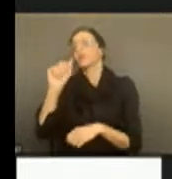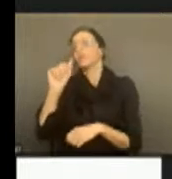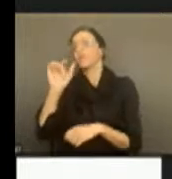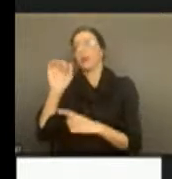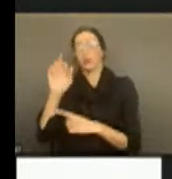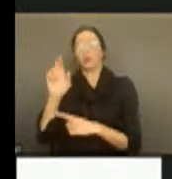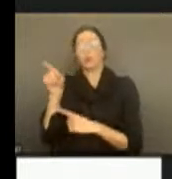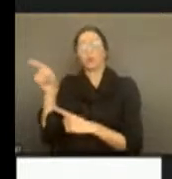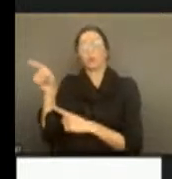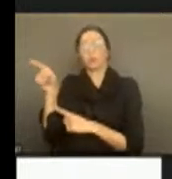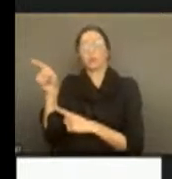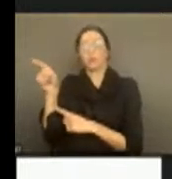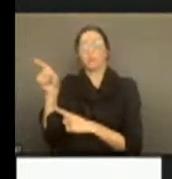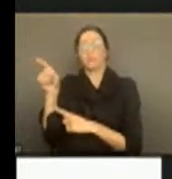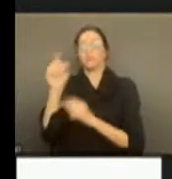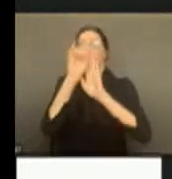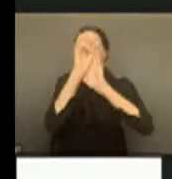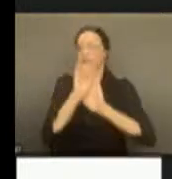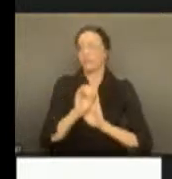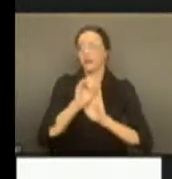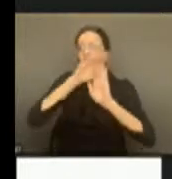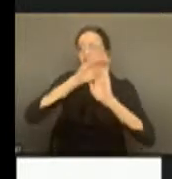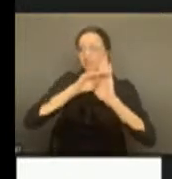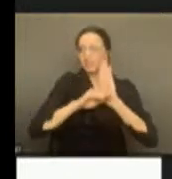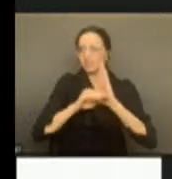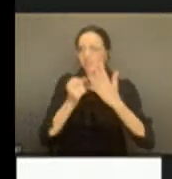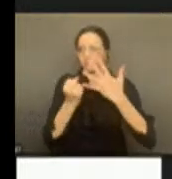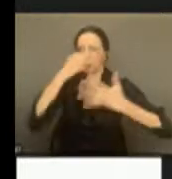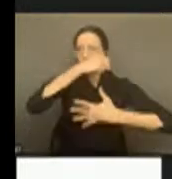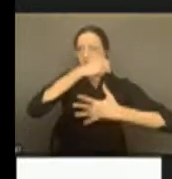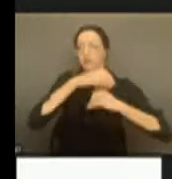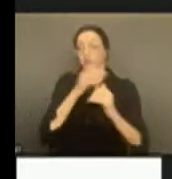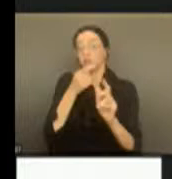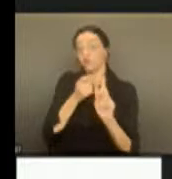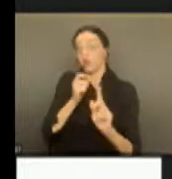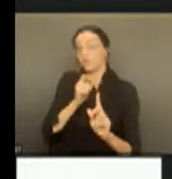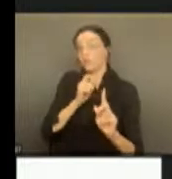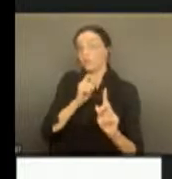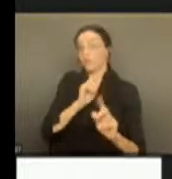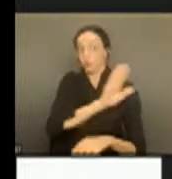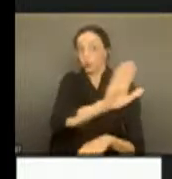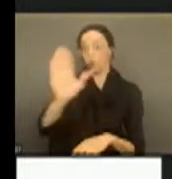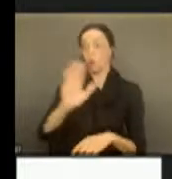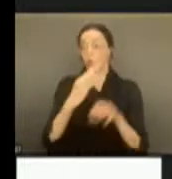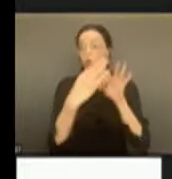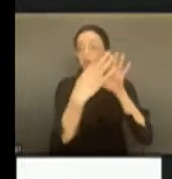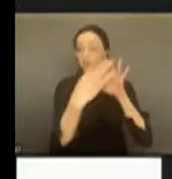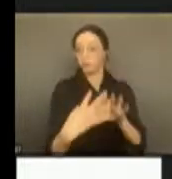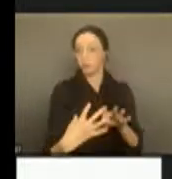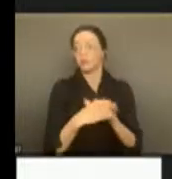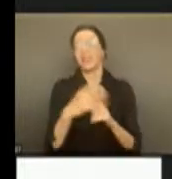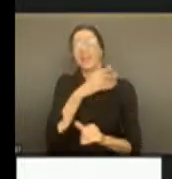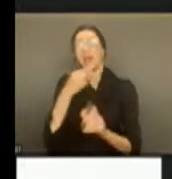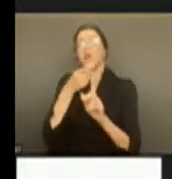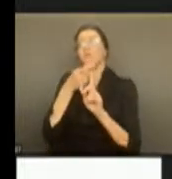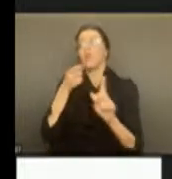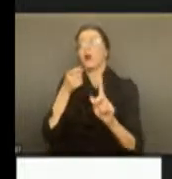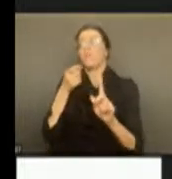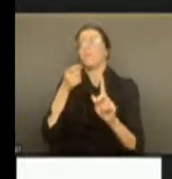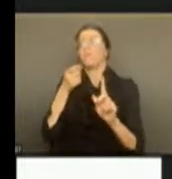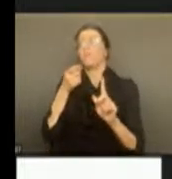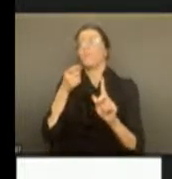budget line items into the budget at the direction of the mayor. And ultimately, what gets proposed by the